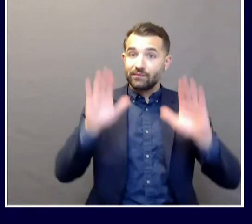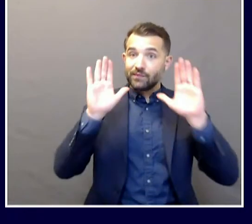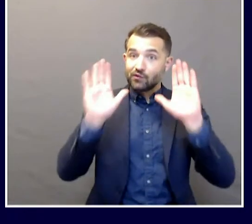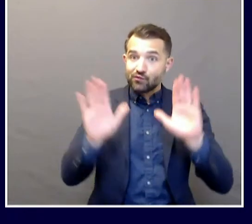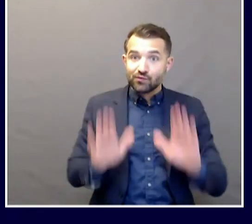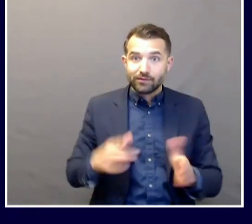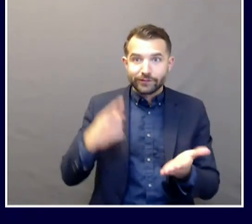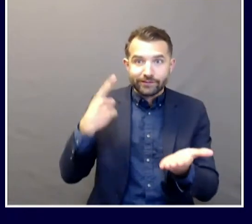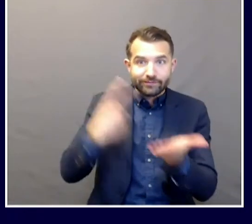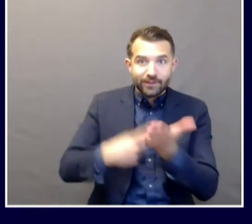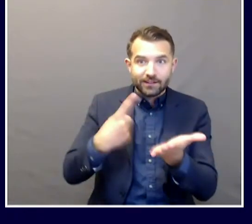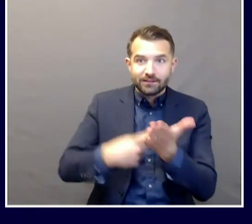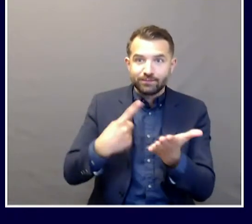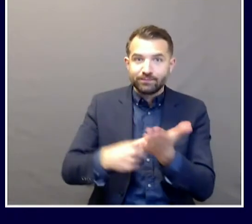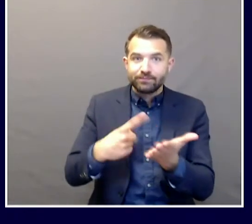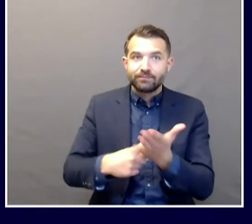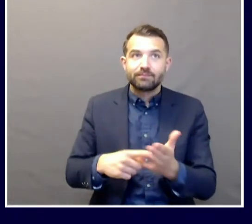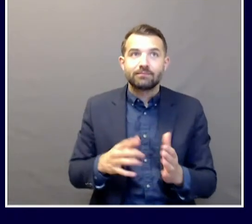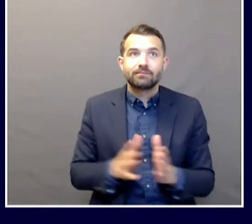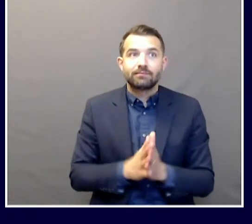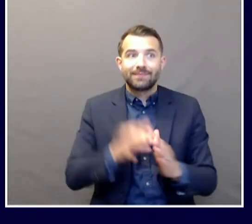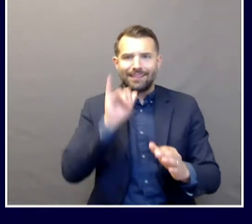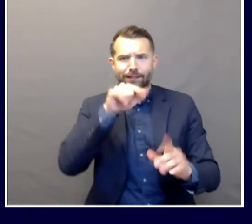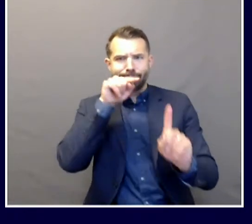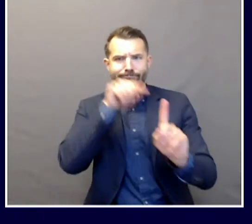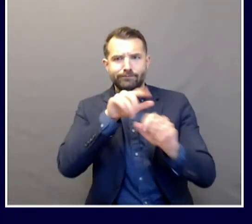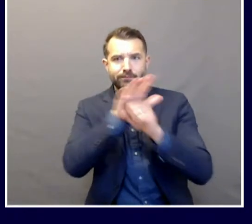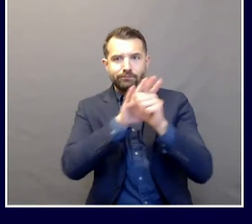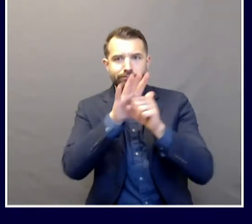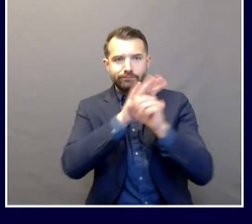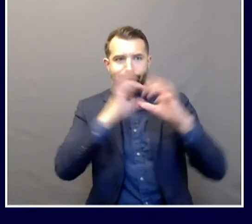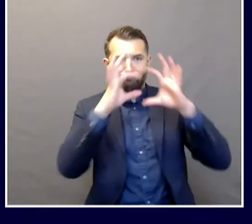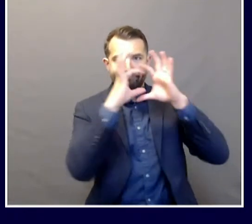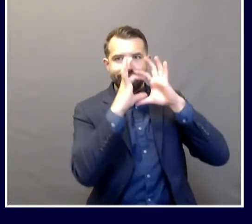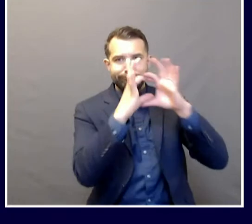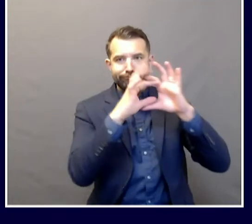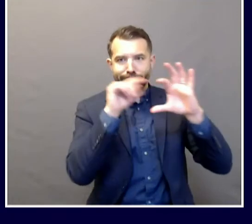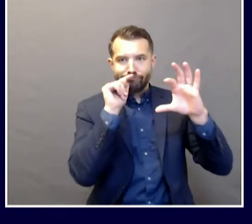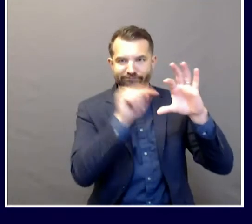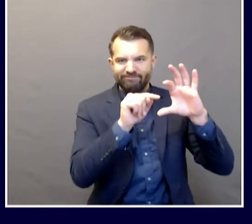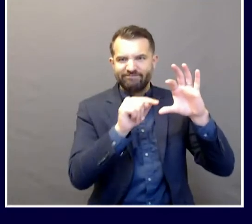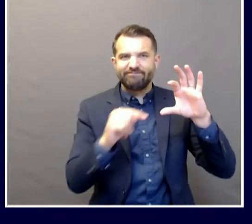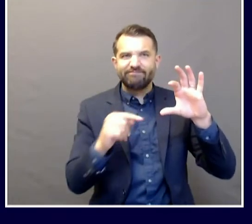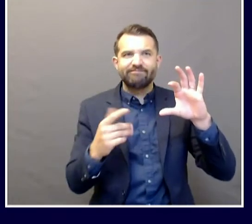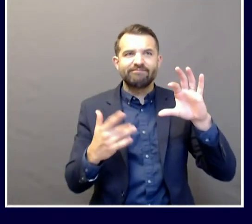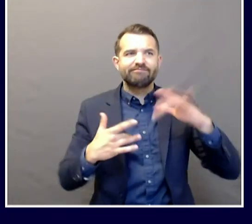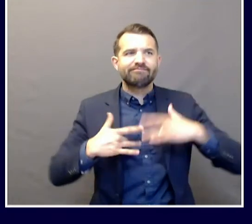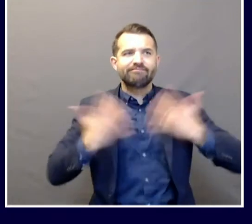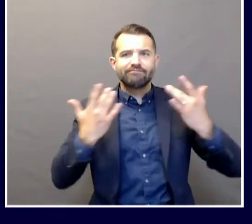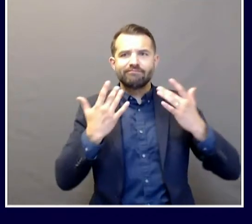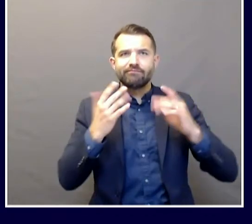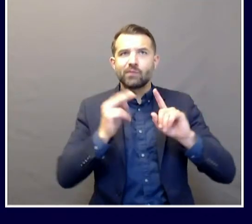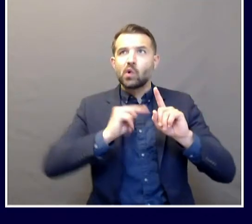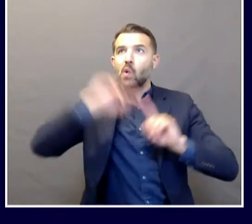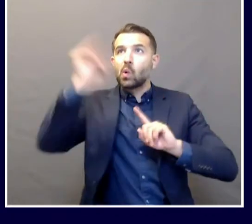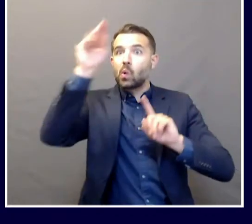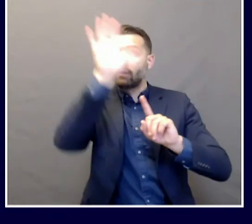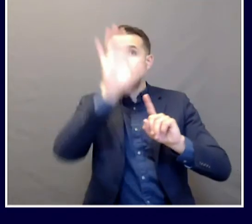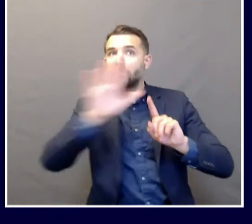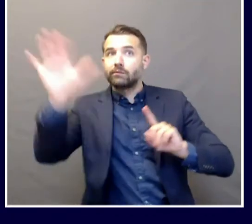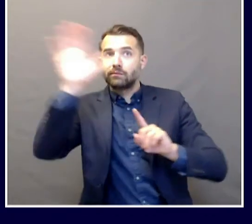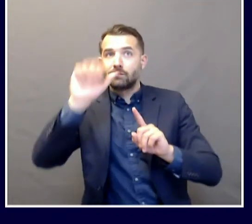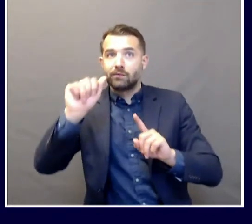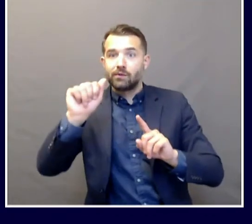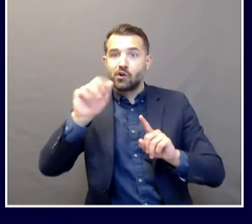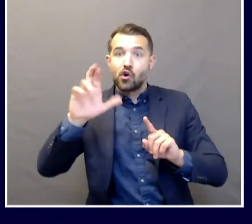been just so pleased with the partnership that has emerged in Aroostook County to get folks there vaccinated.